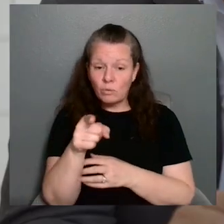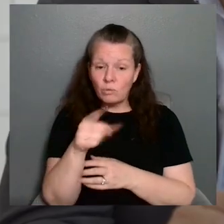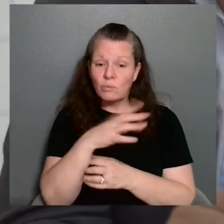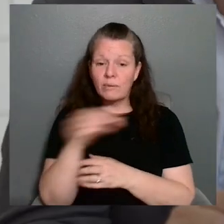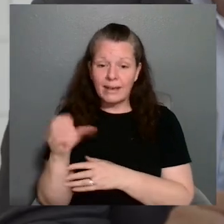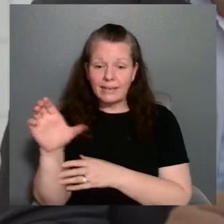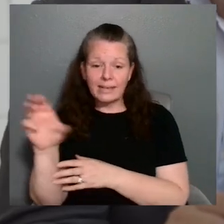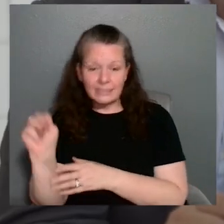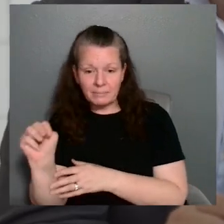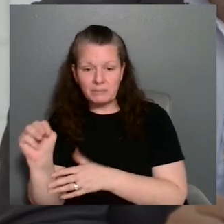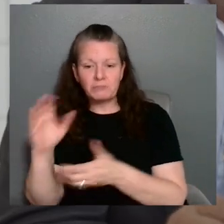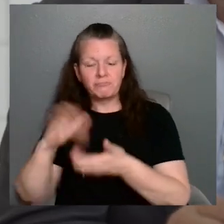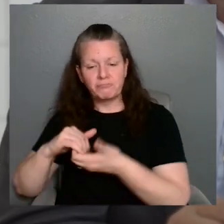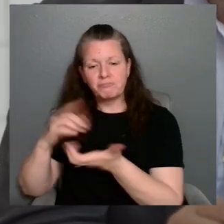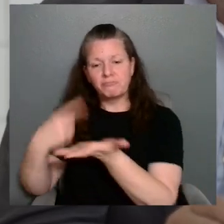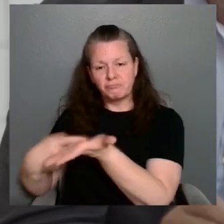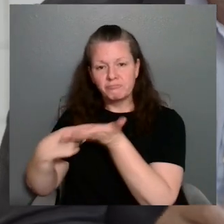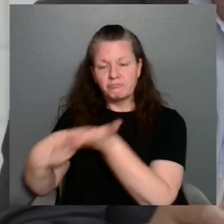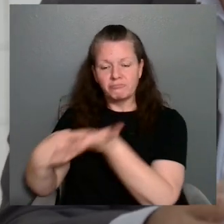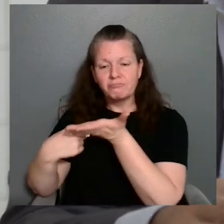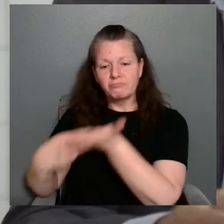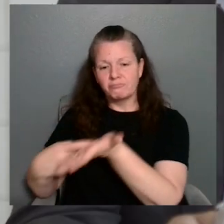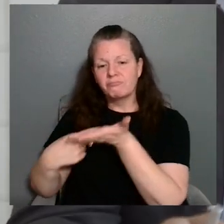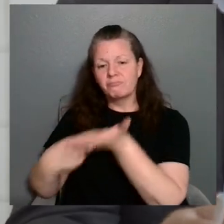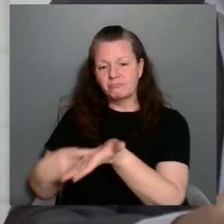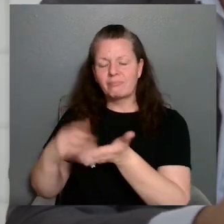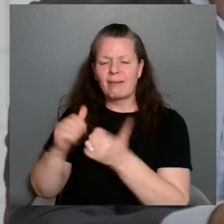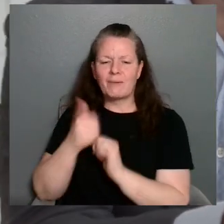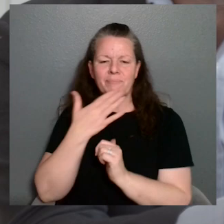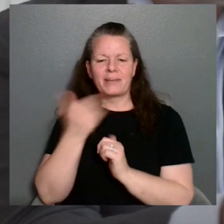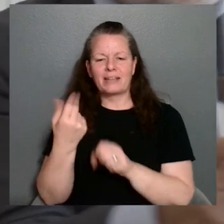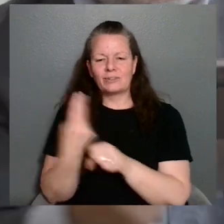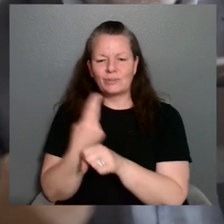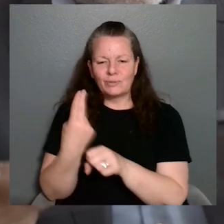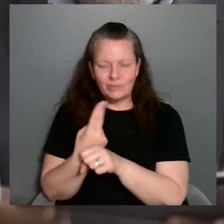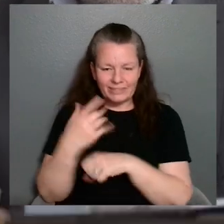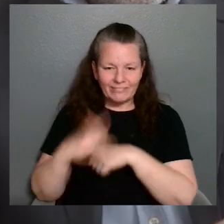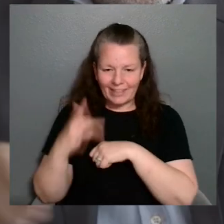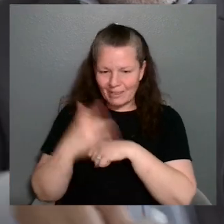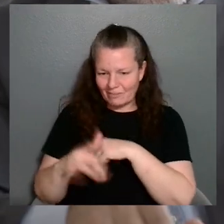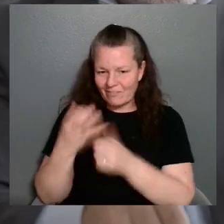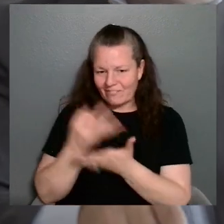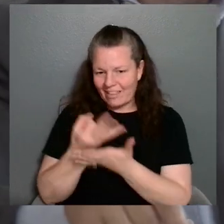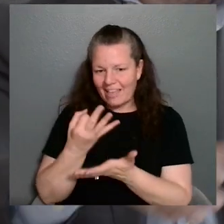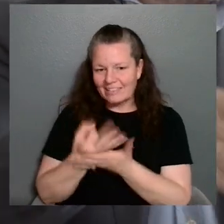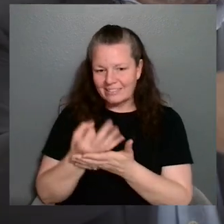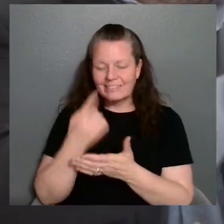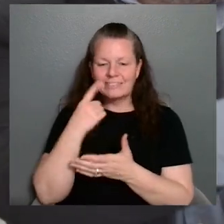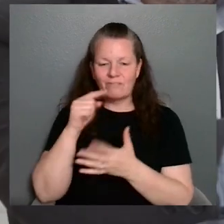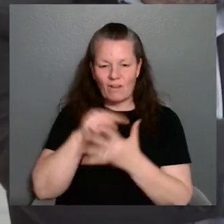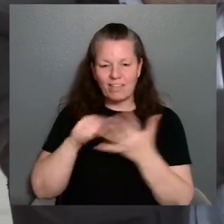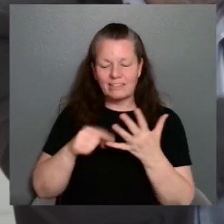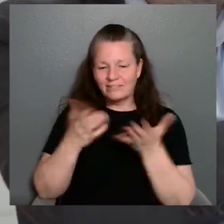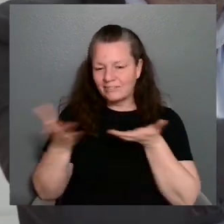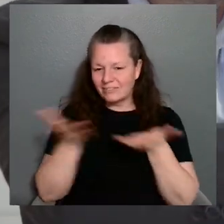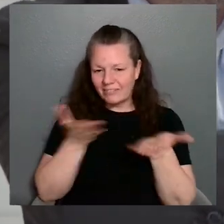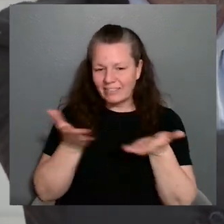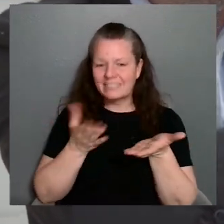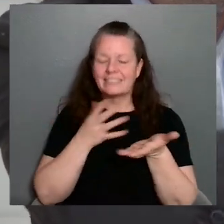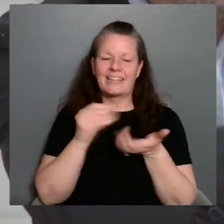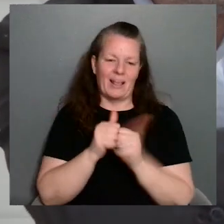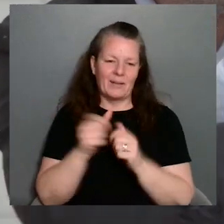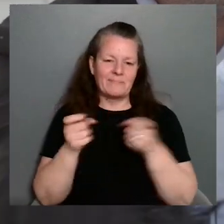Medicaid. You and your case manager will also discuss how to best utilize the available funds for